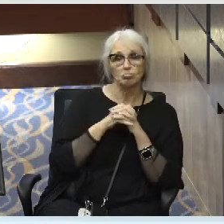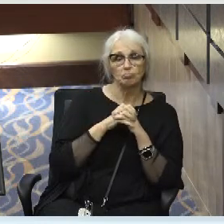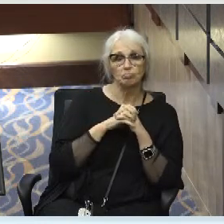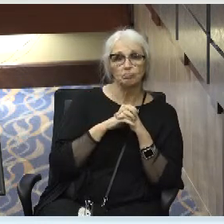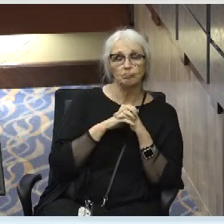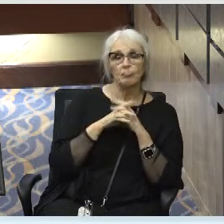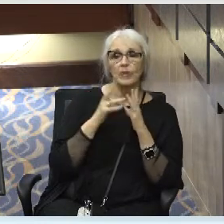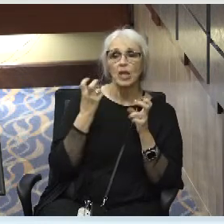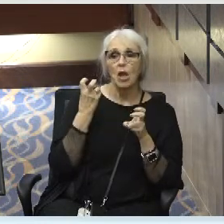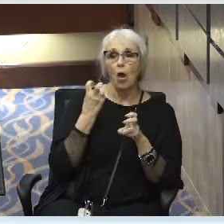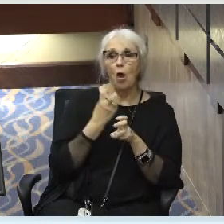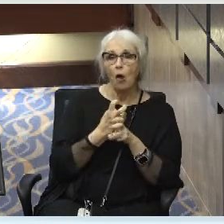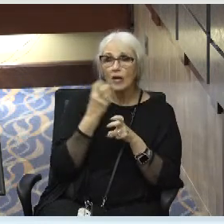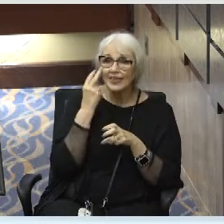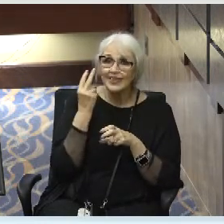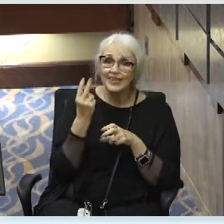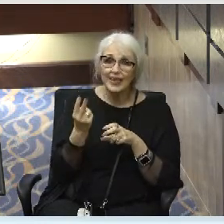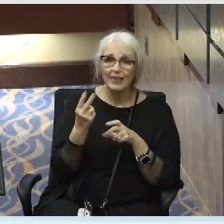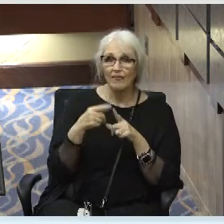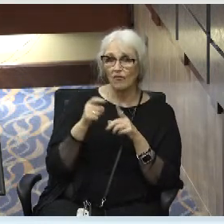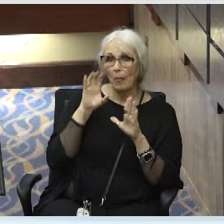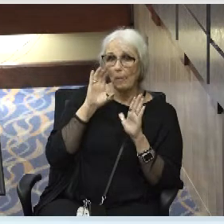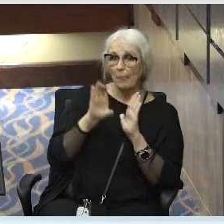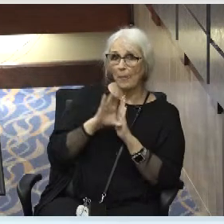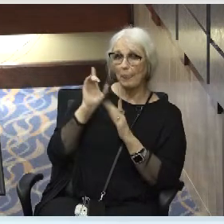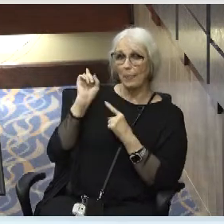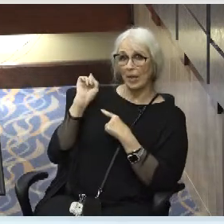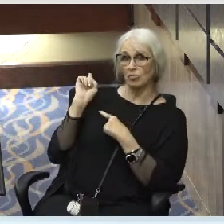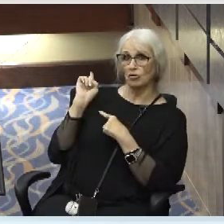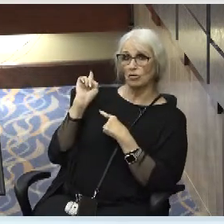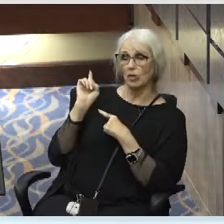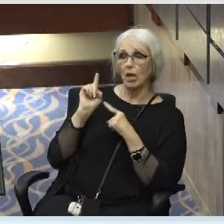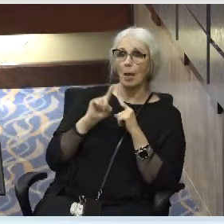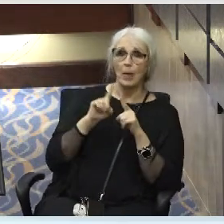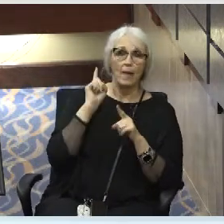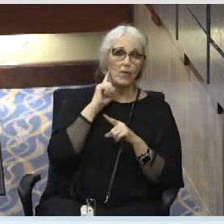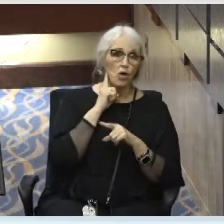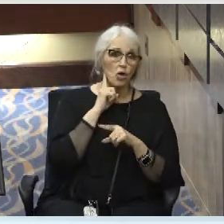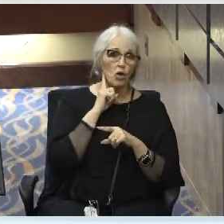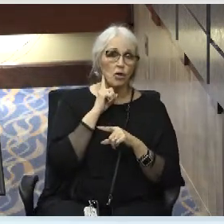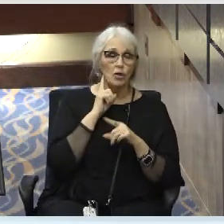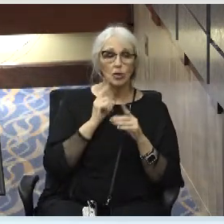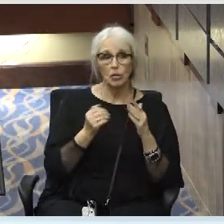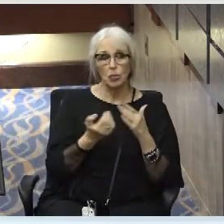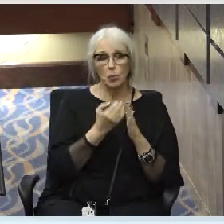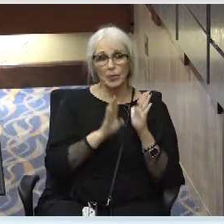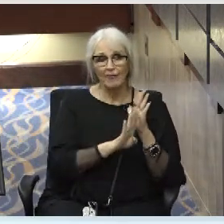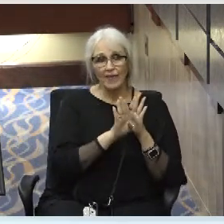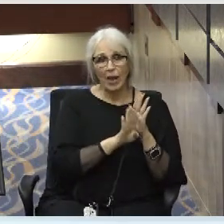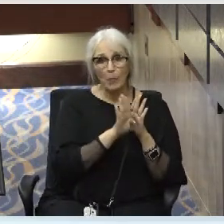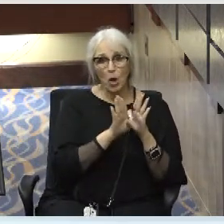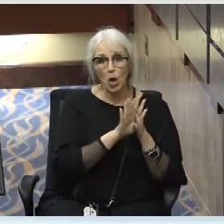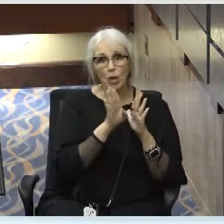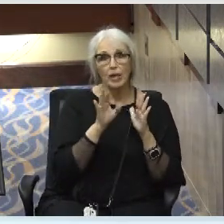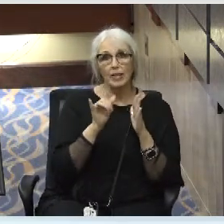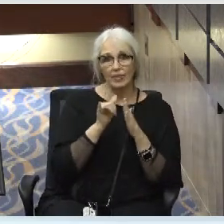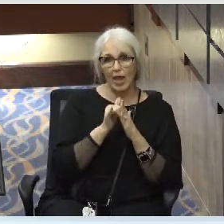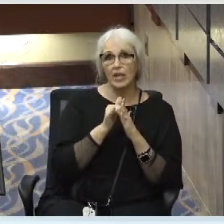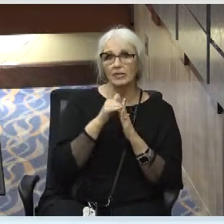hard to see that from the pictures, but I'm being told that by the developer that that's at the